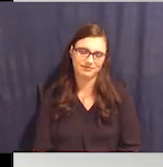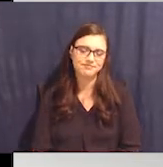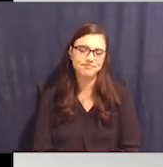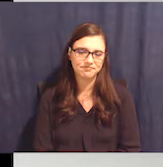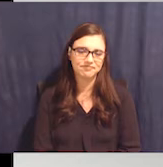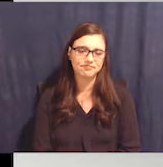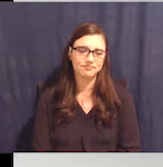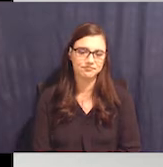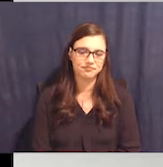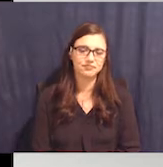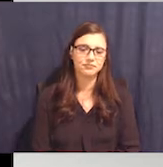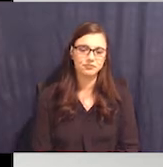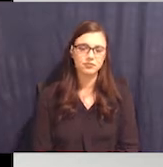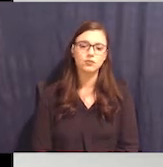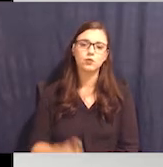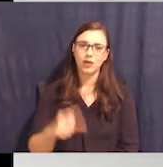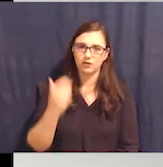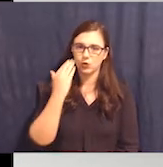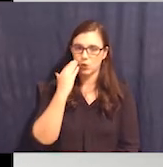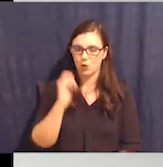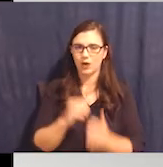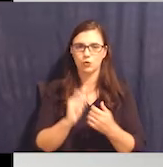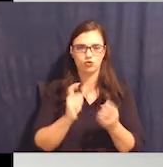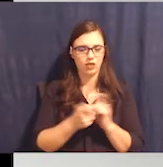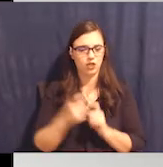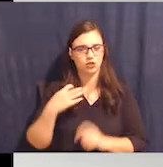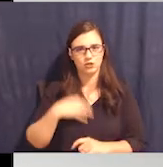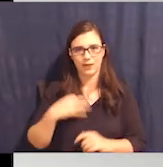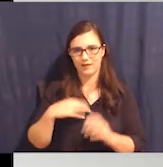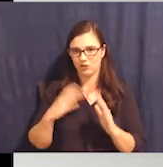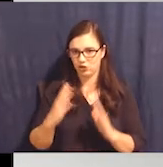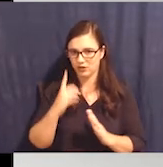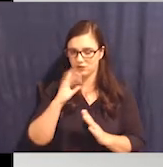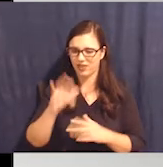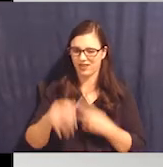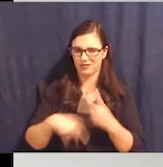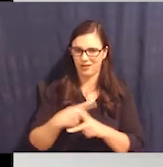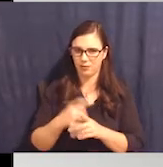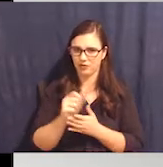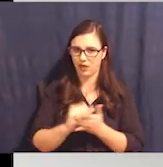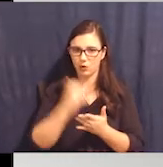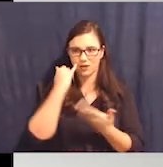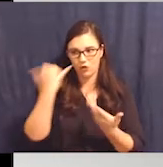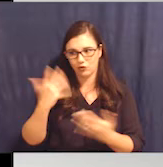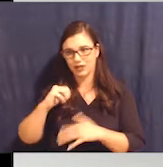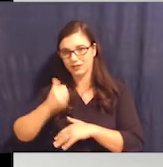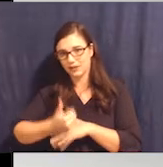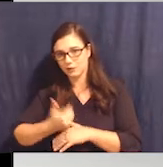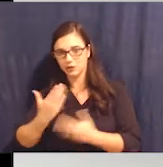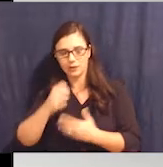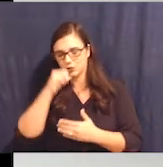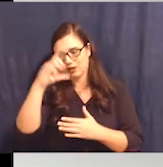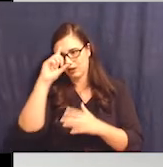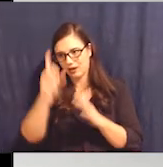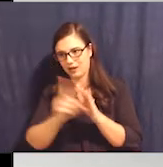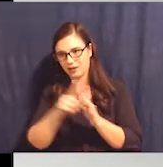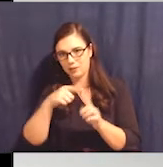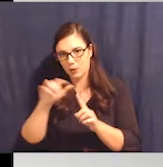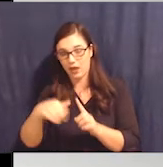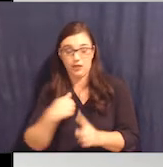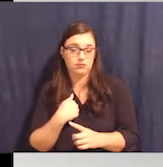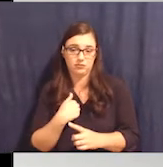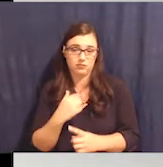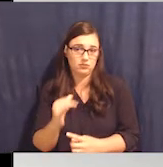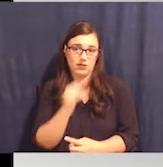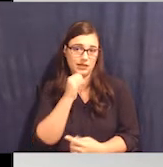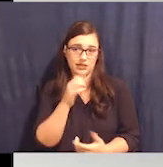do it. So you have to know to change the beneficiaries on those kinds of accounts if you have them already established. You may not have thought of